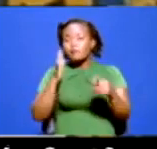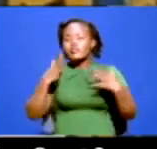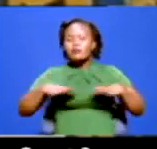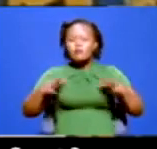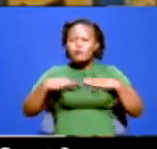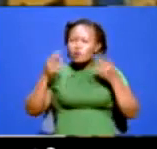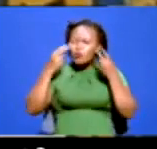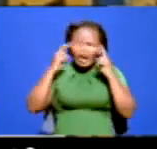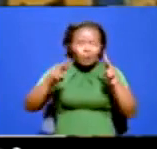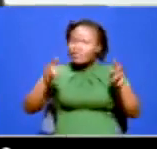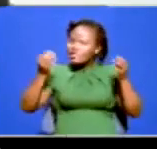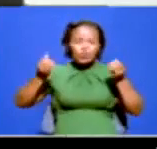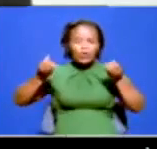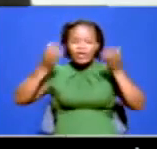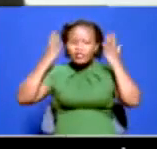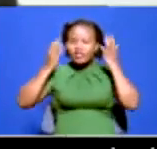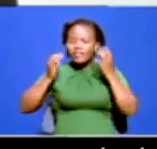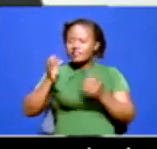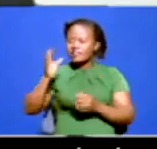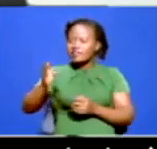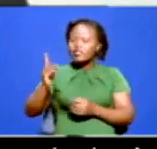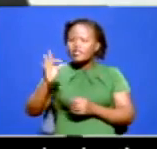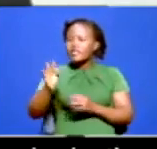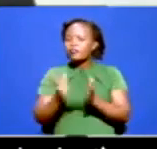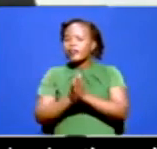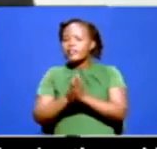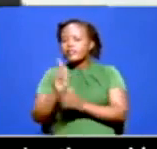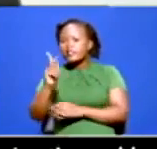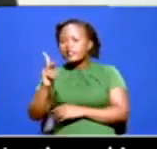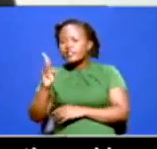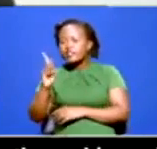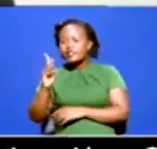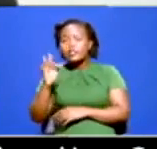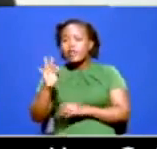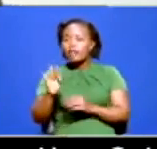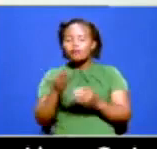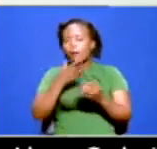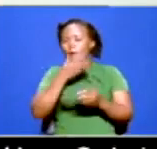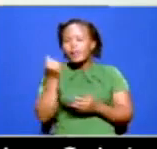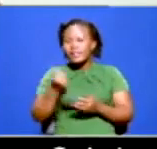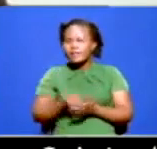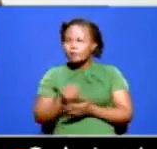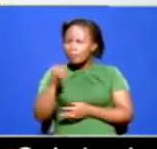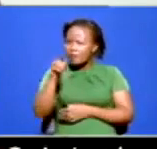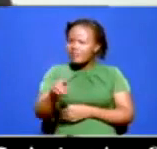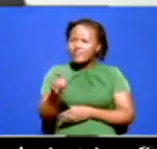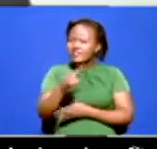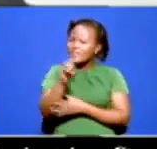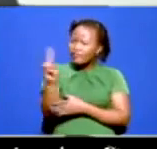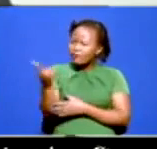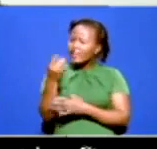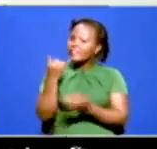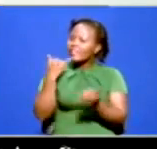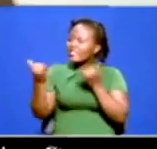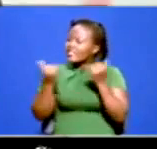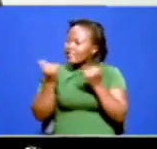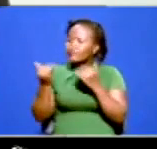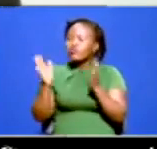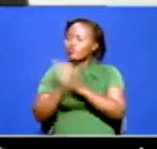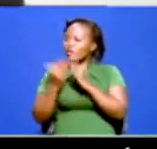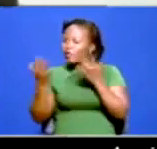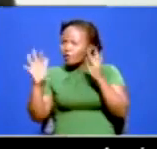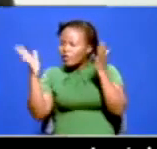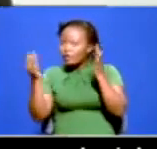KDF better. All right. Right. And first of all, being the interview, the first interview with KBC, congratulations again on your session